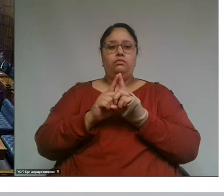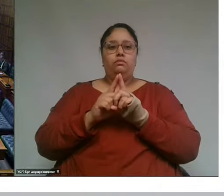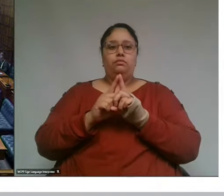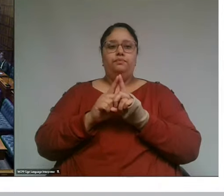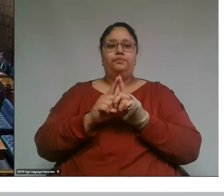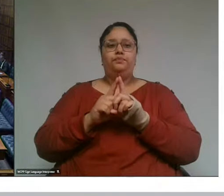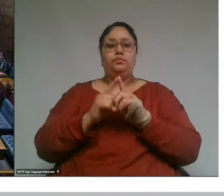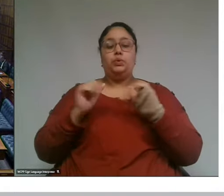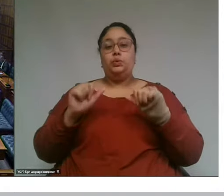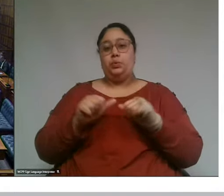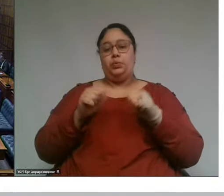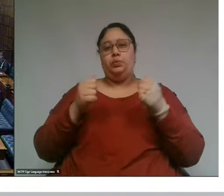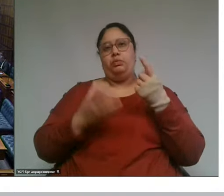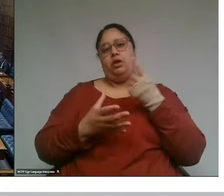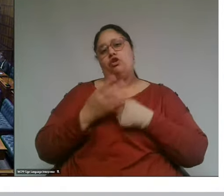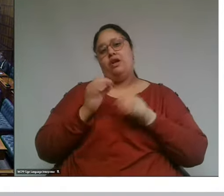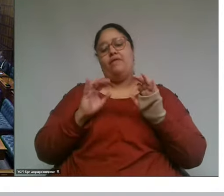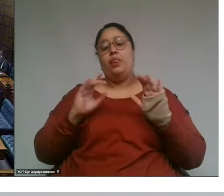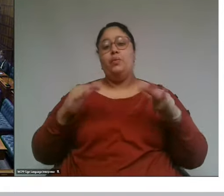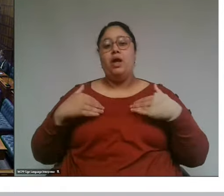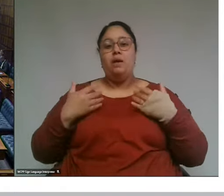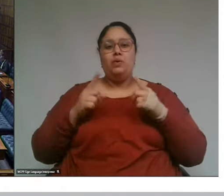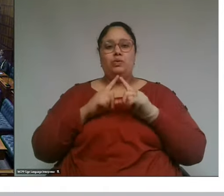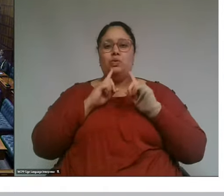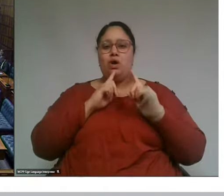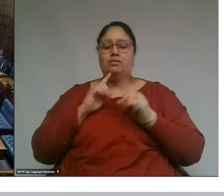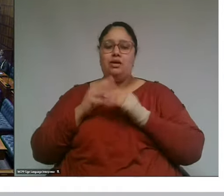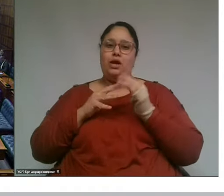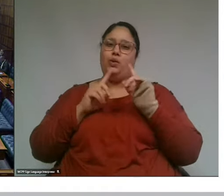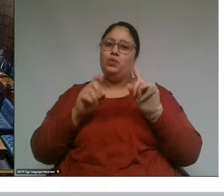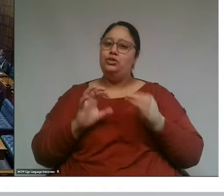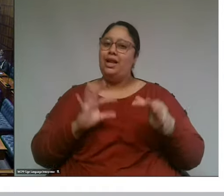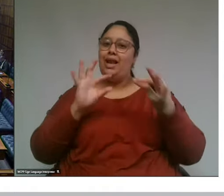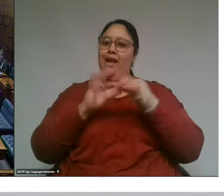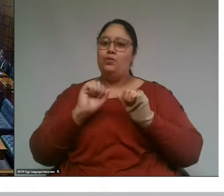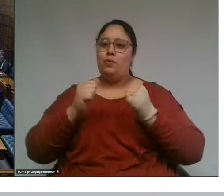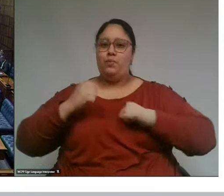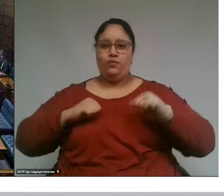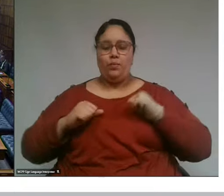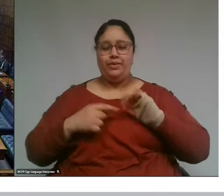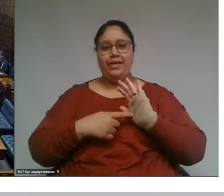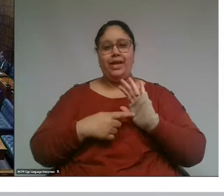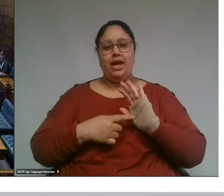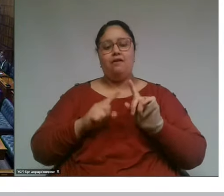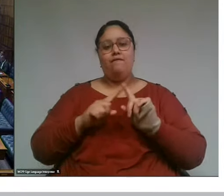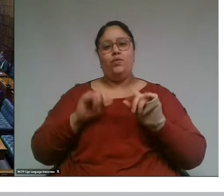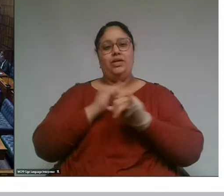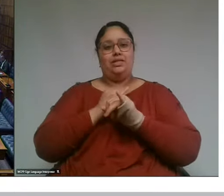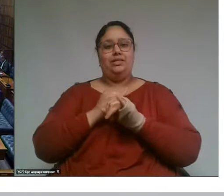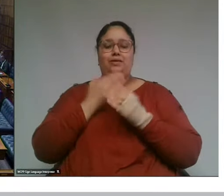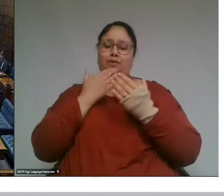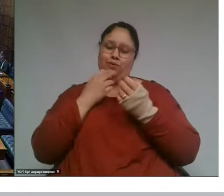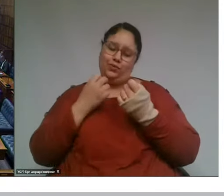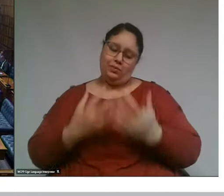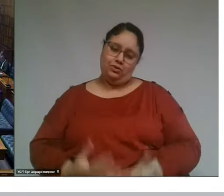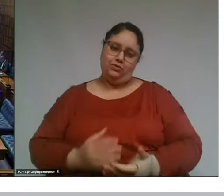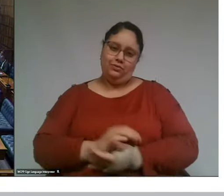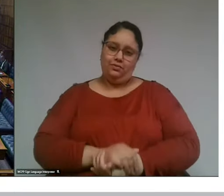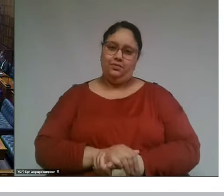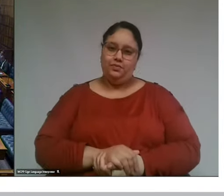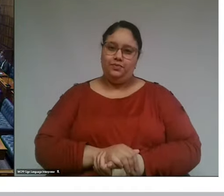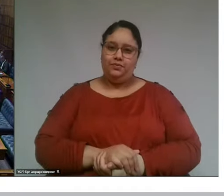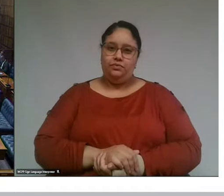commendable um and then we're happy to answer any questions related to the performance indicators uh for the entity thank you very